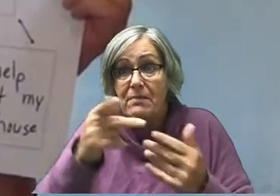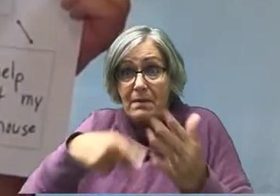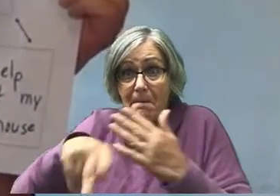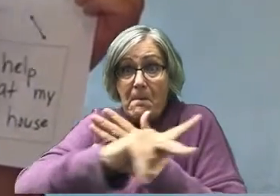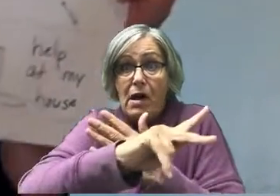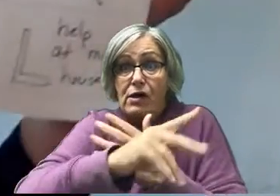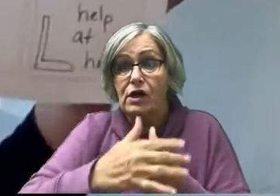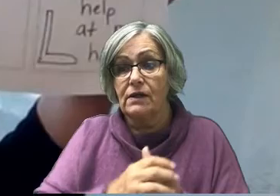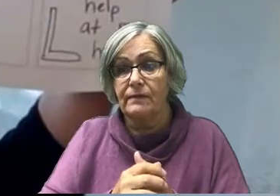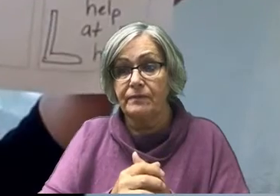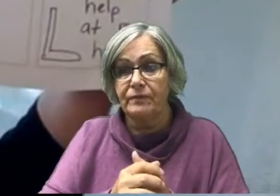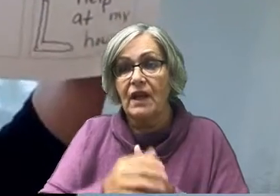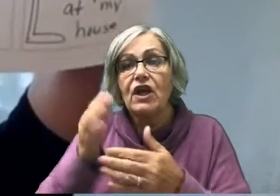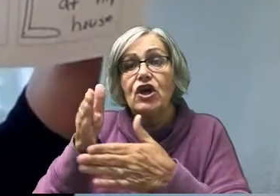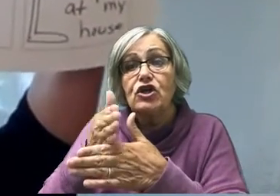or at a park.